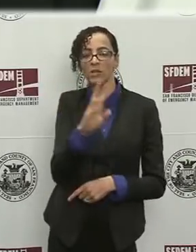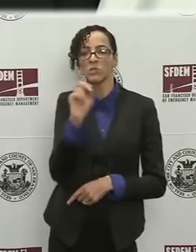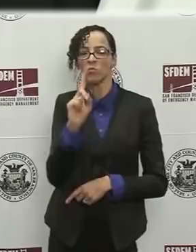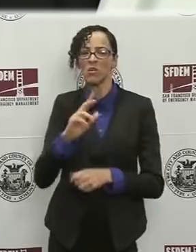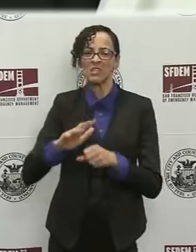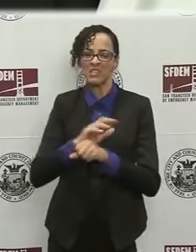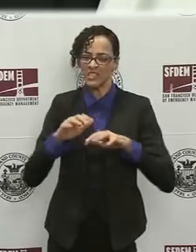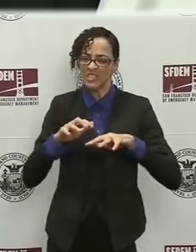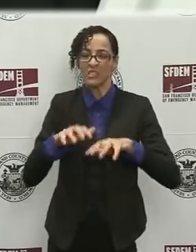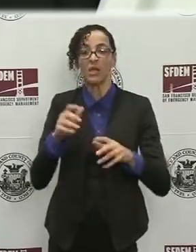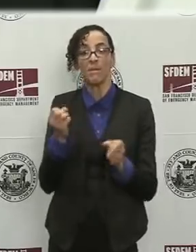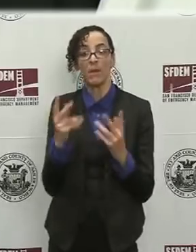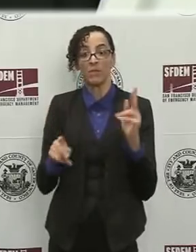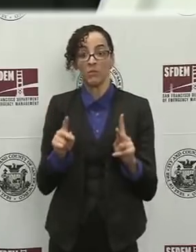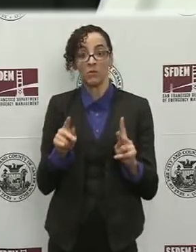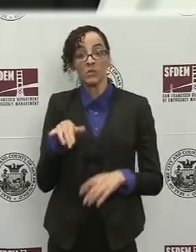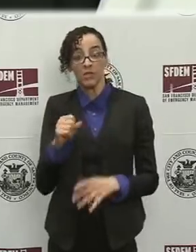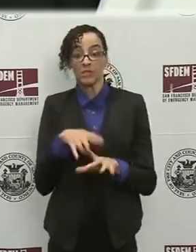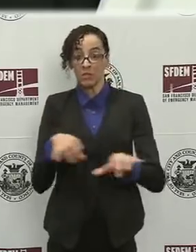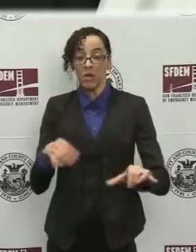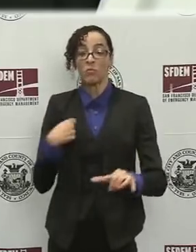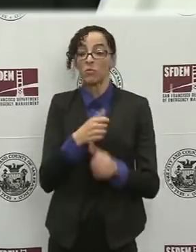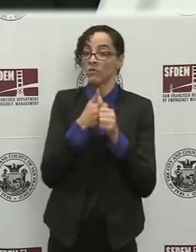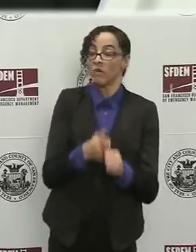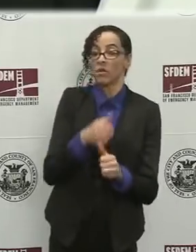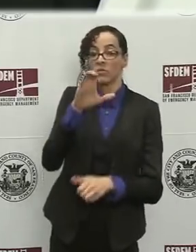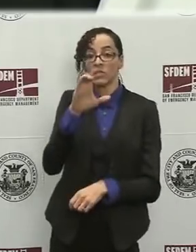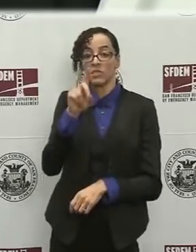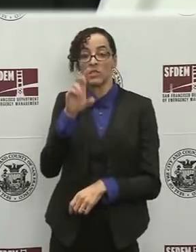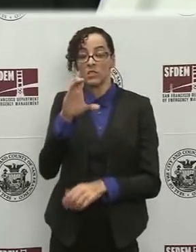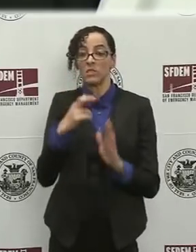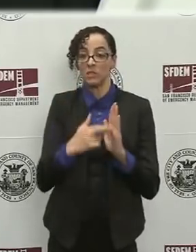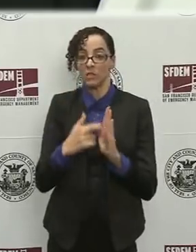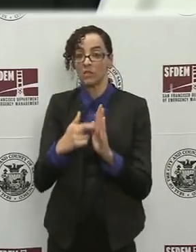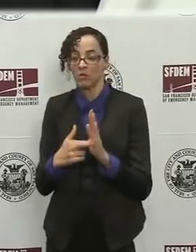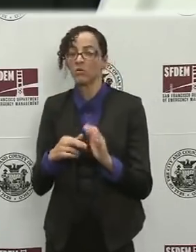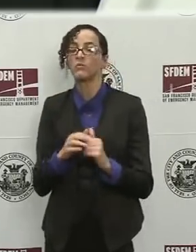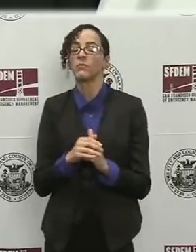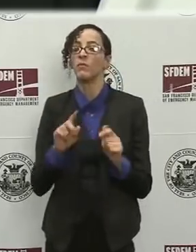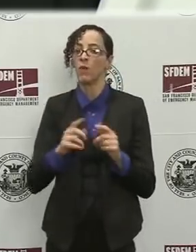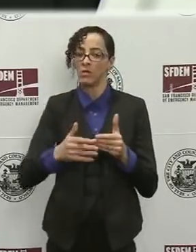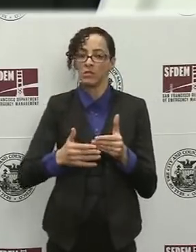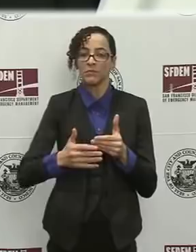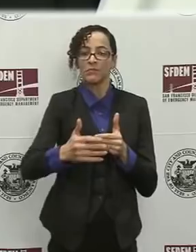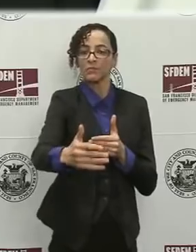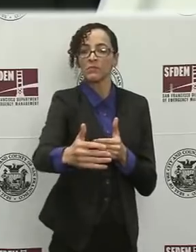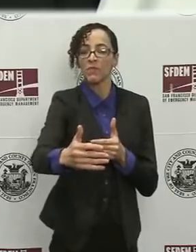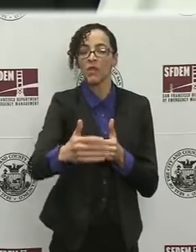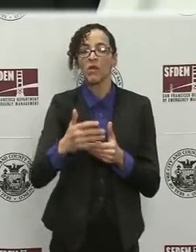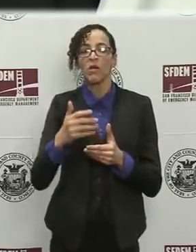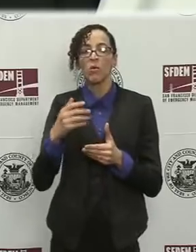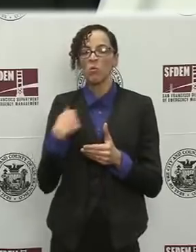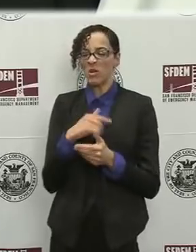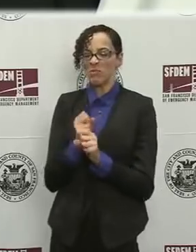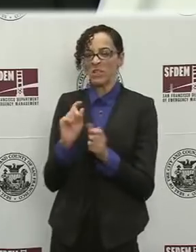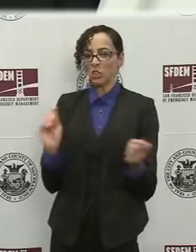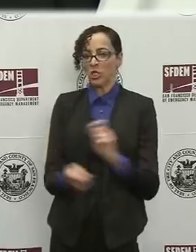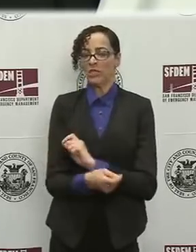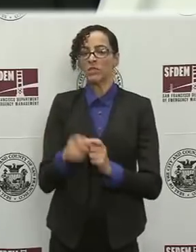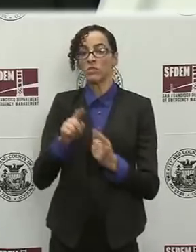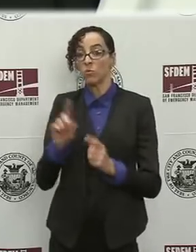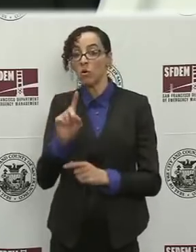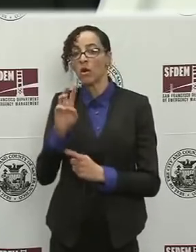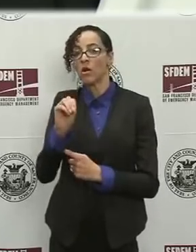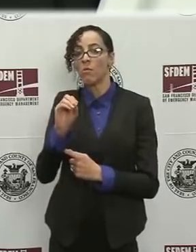CDC guidelines being implemented. Moving forward, as a result, we have made some changes to Moscone West. The Moscone